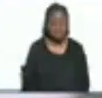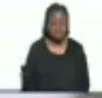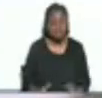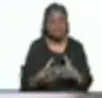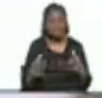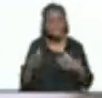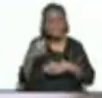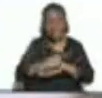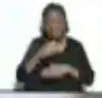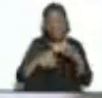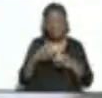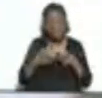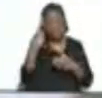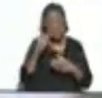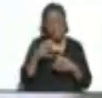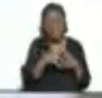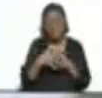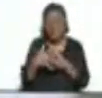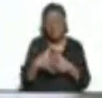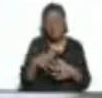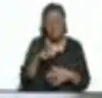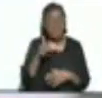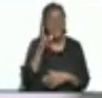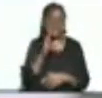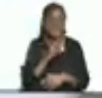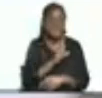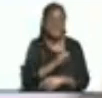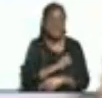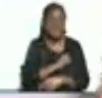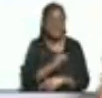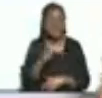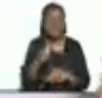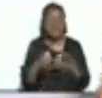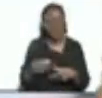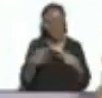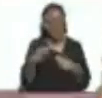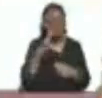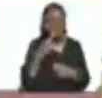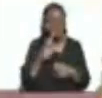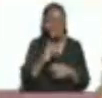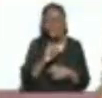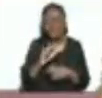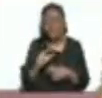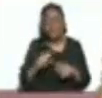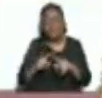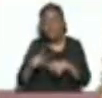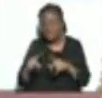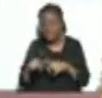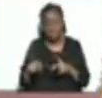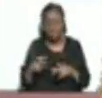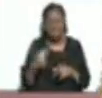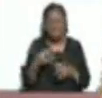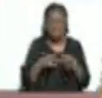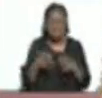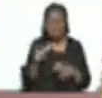A big day in court for American Lindsay Shriver as the court granted her bail variation after ruling that she is not a flight risk. This